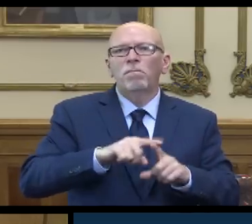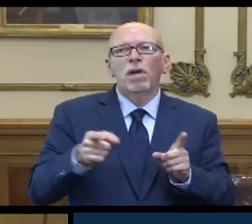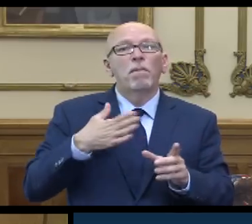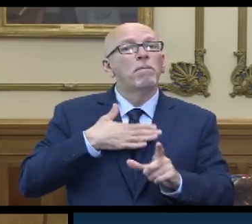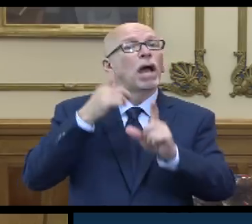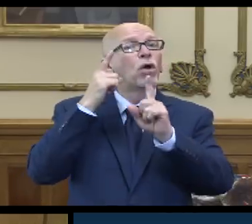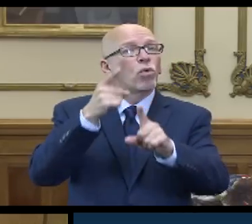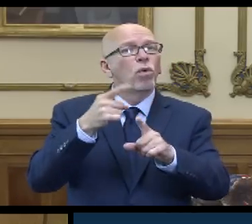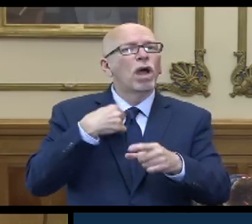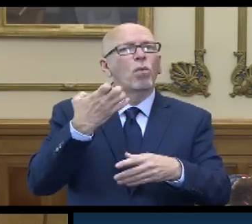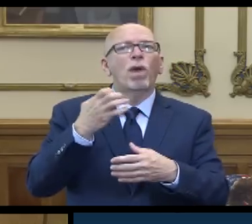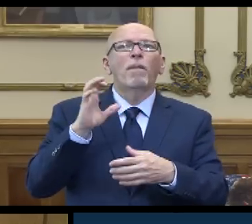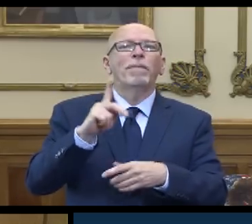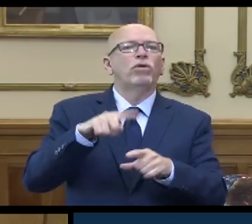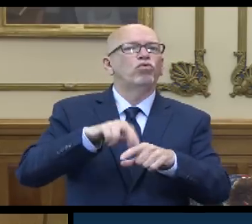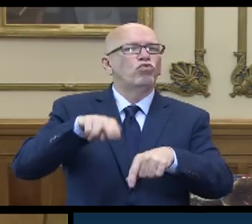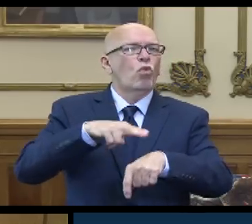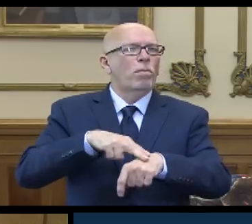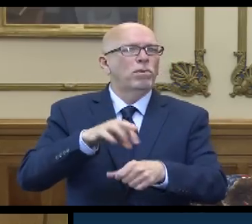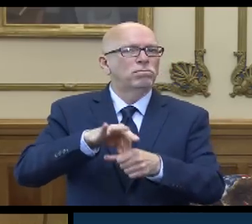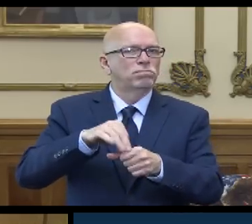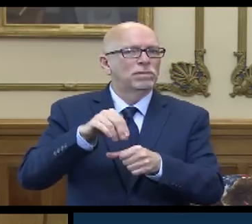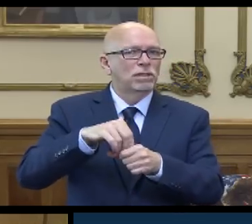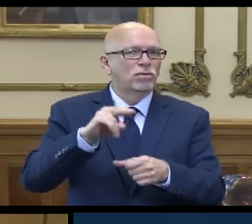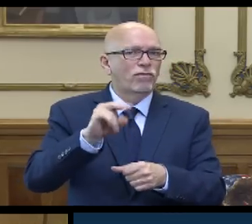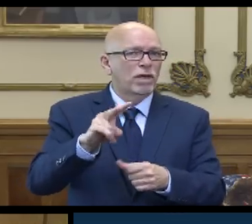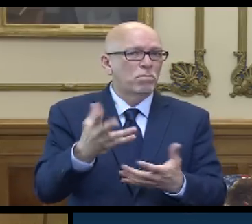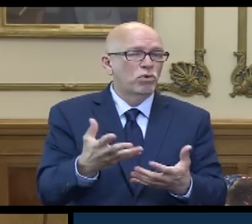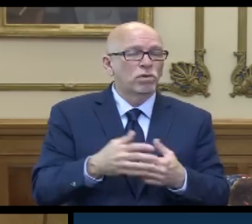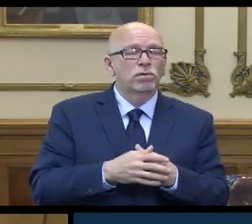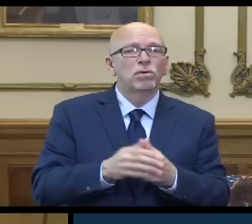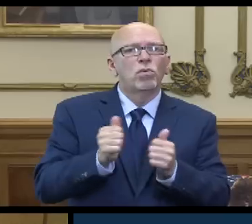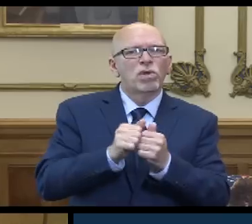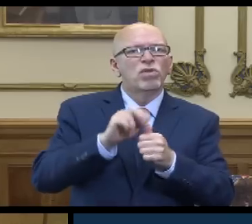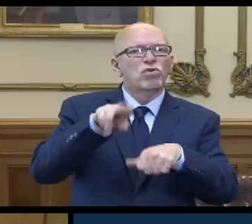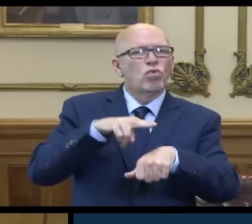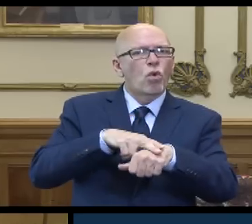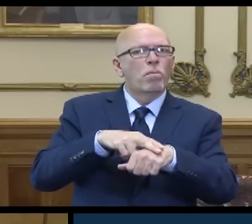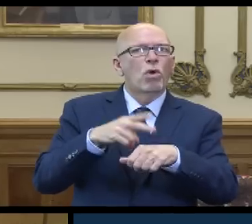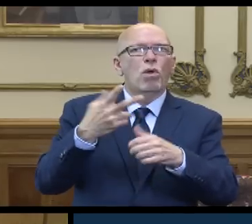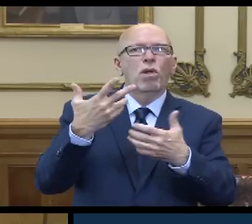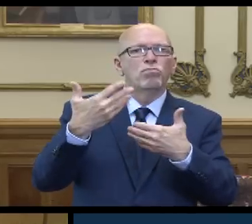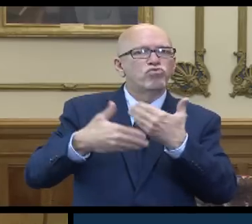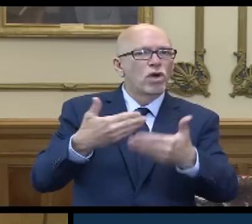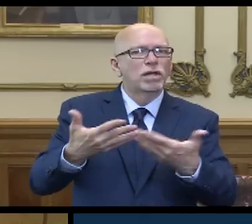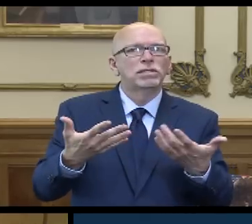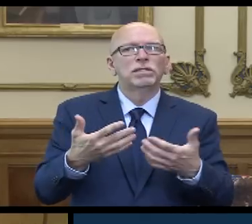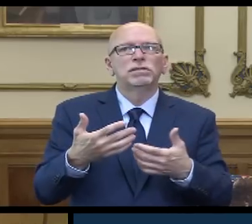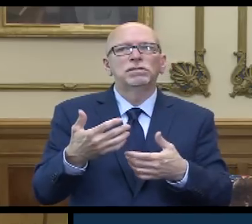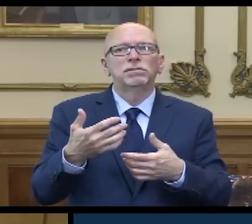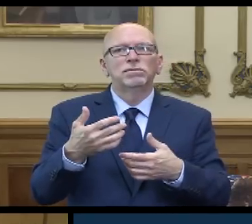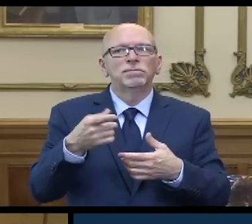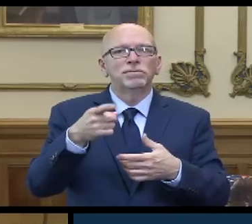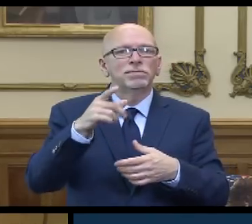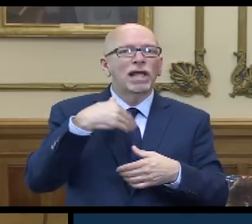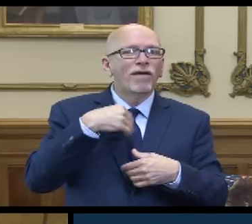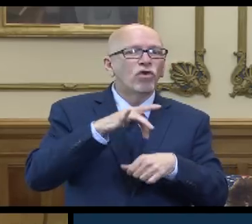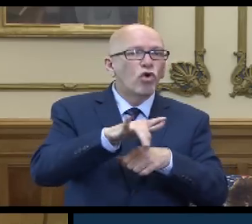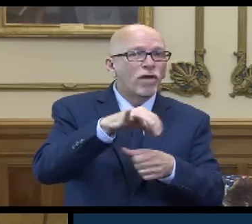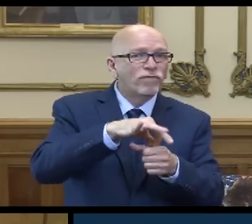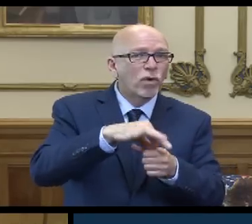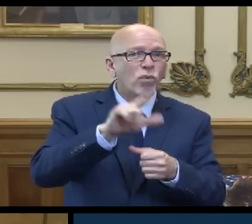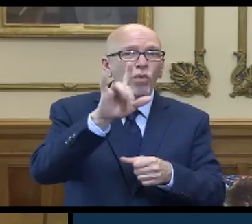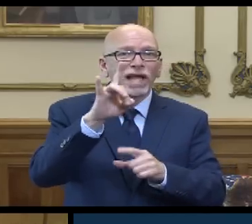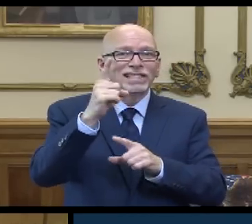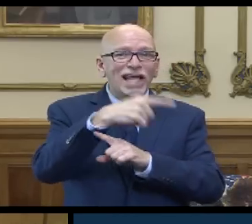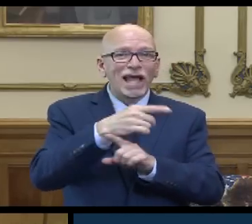have a normal election in November with normal absentee process, 28 days of early in-person voting,